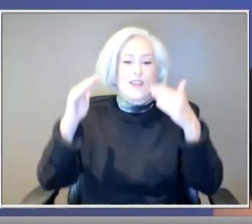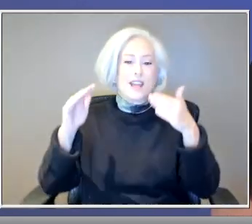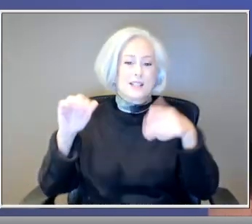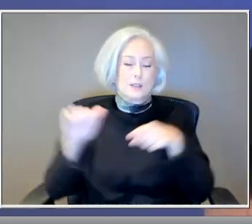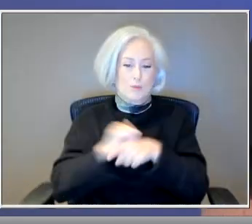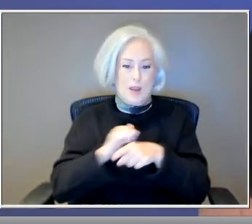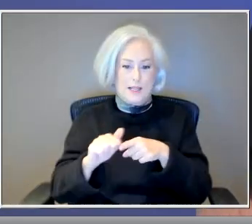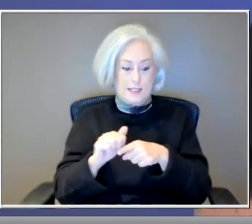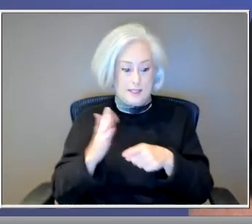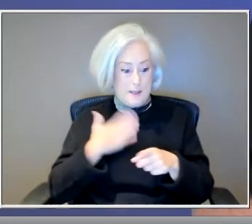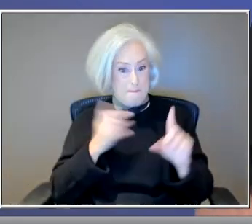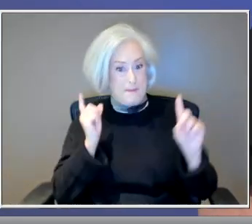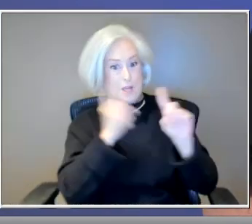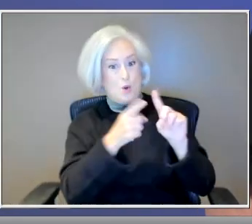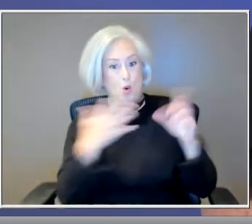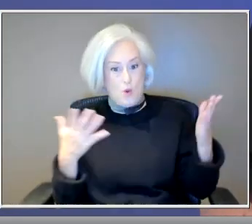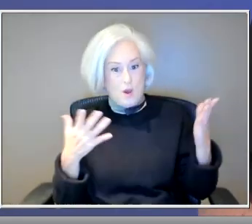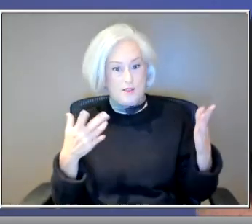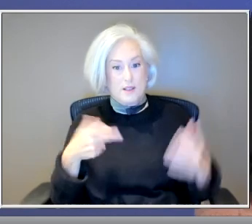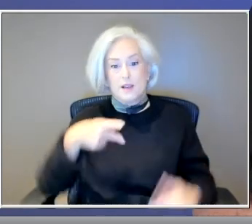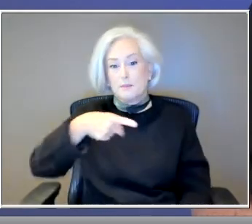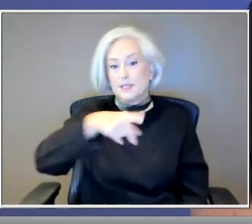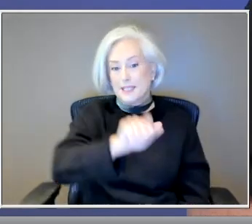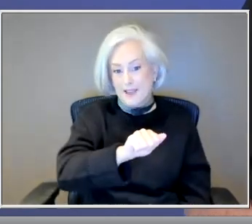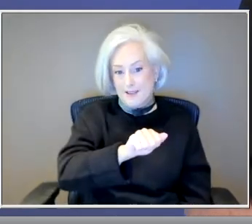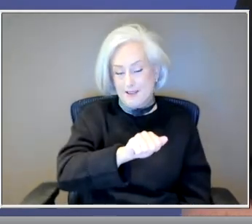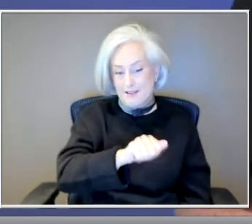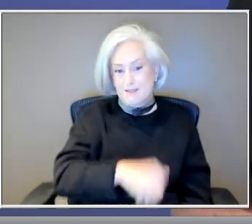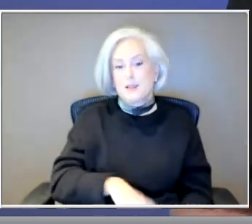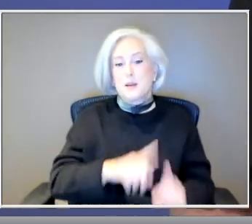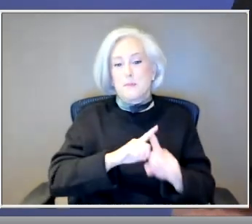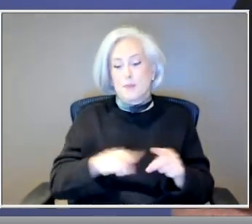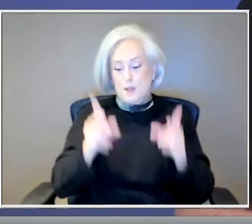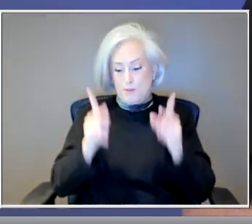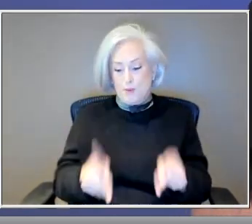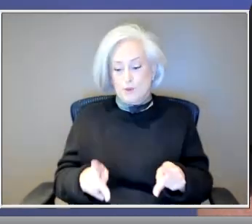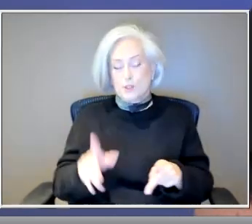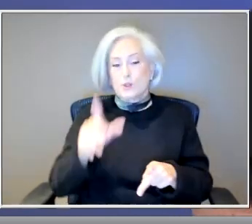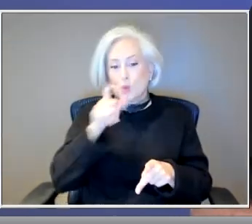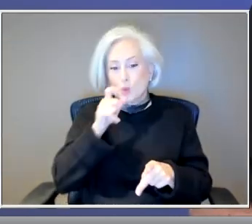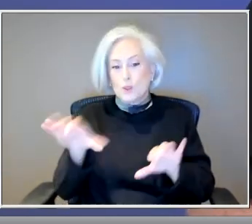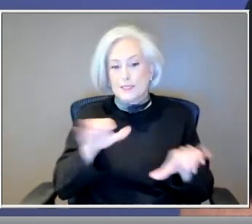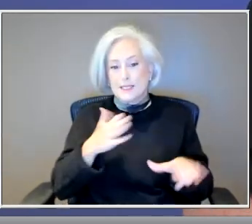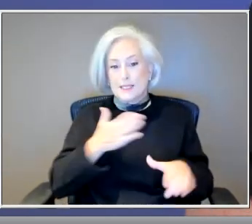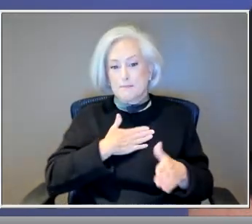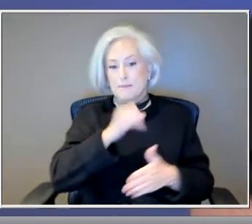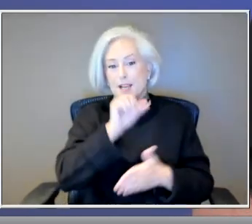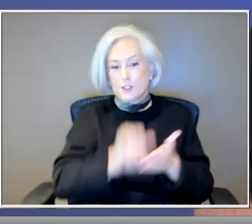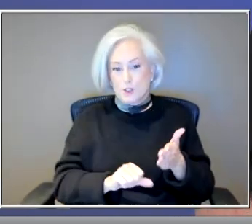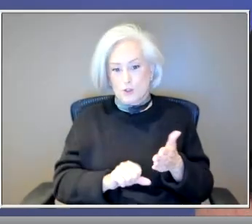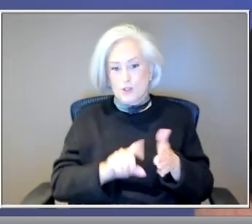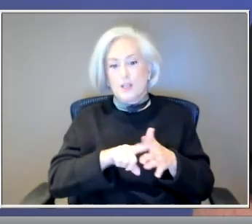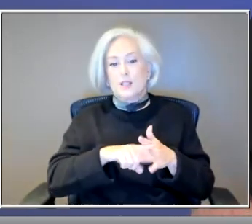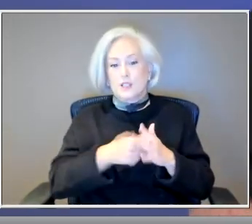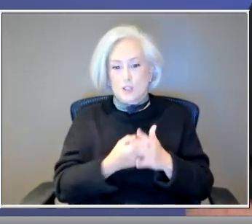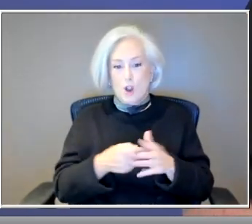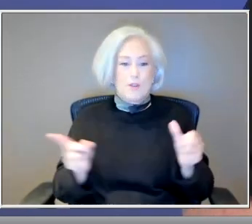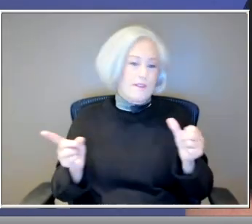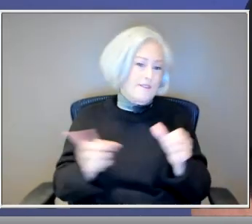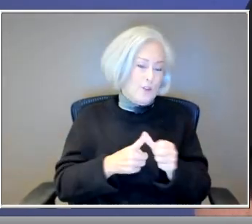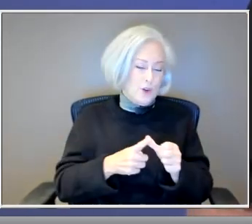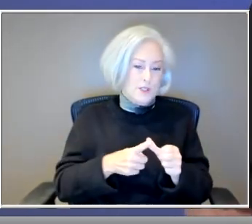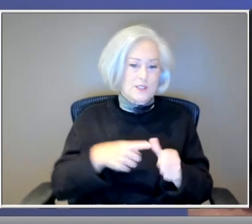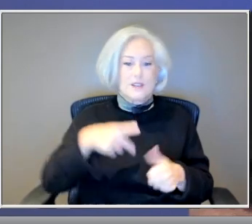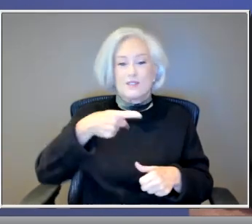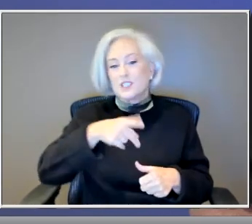a physician assistant. And what I found was that the person who did my surgery originally started the first physician assistant program at the